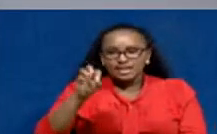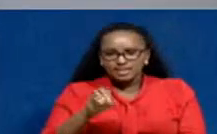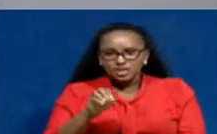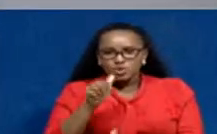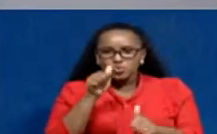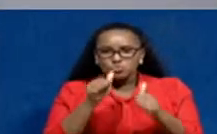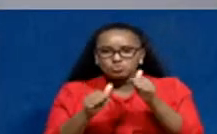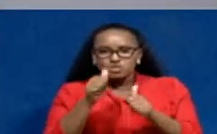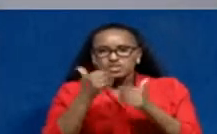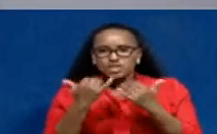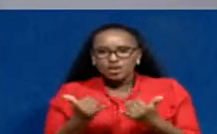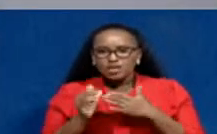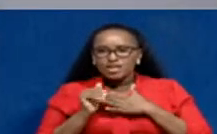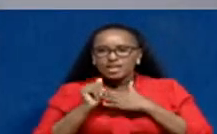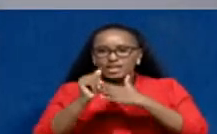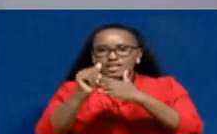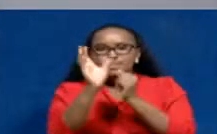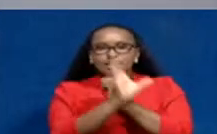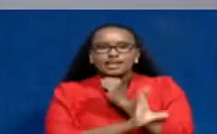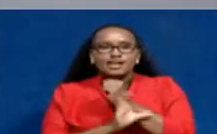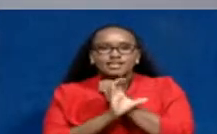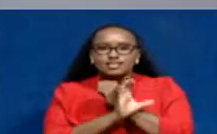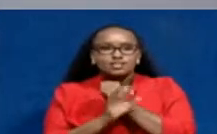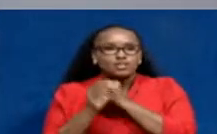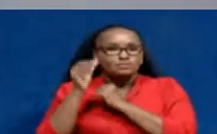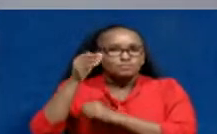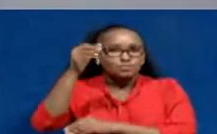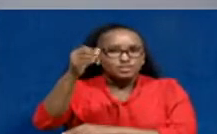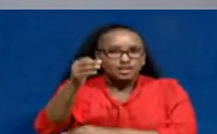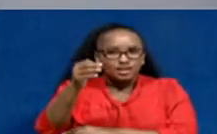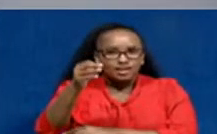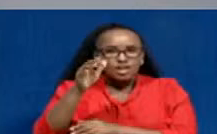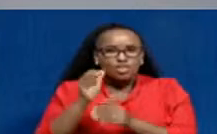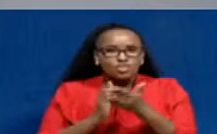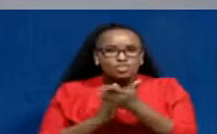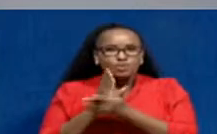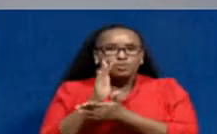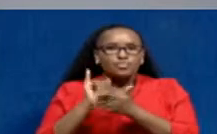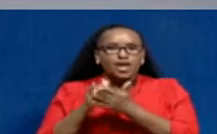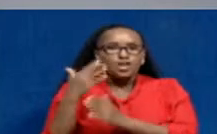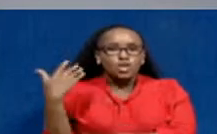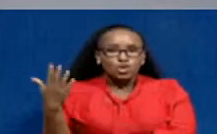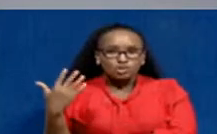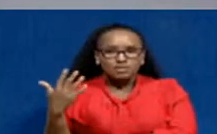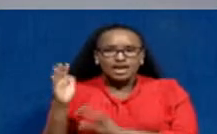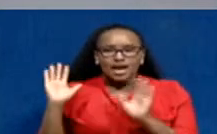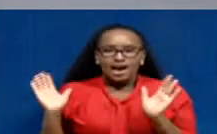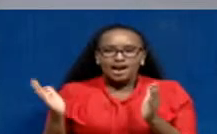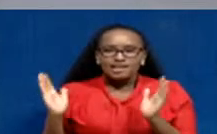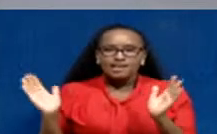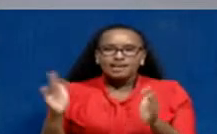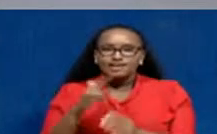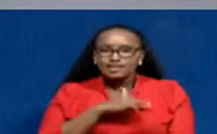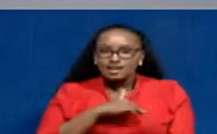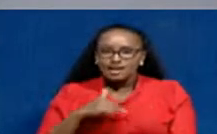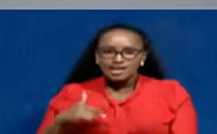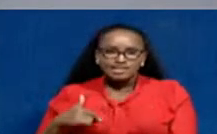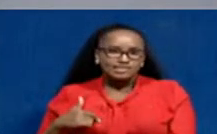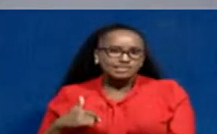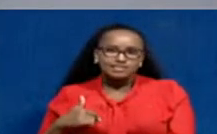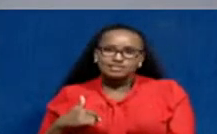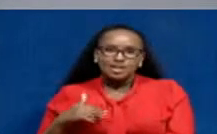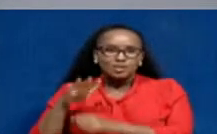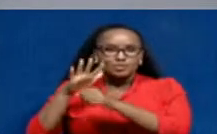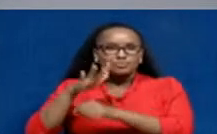that now guides our country forward. And using this document, he encouraged us not to